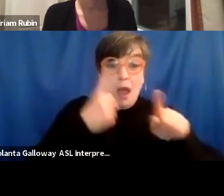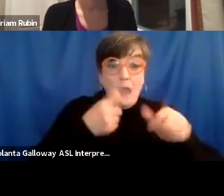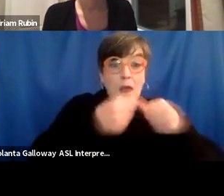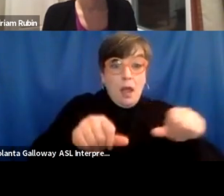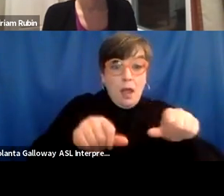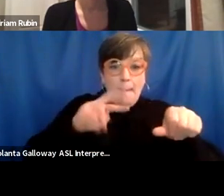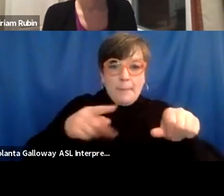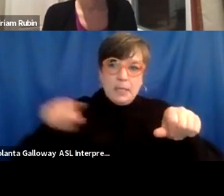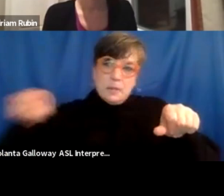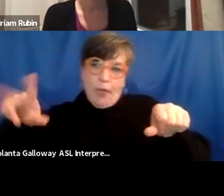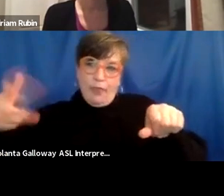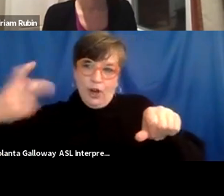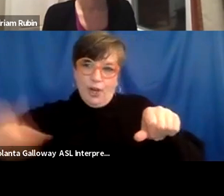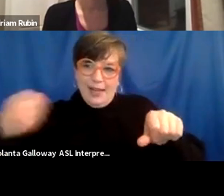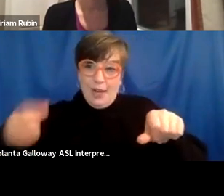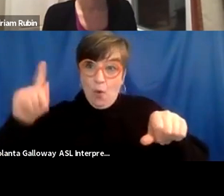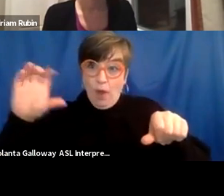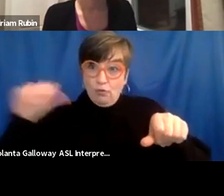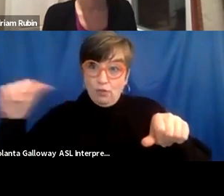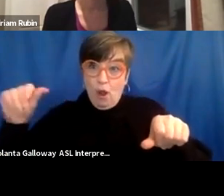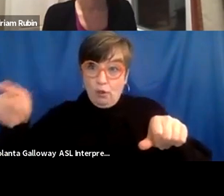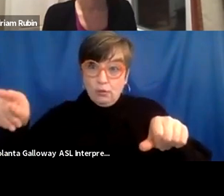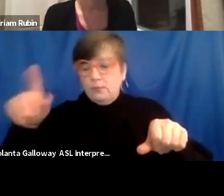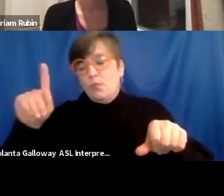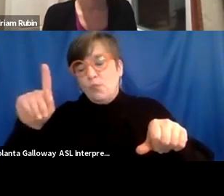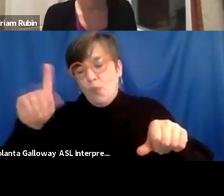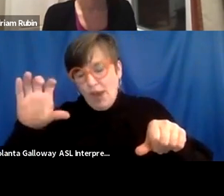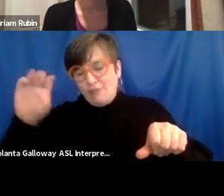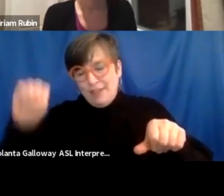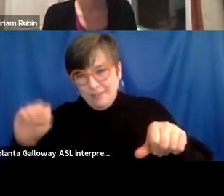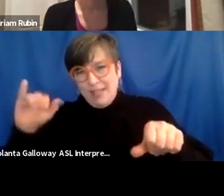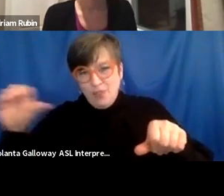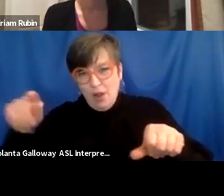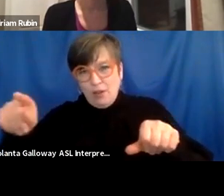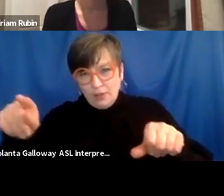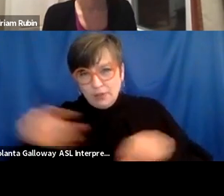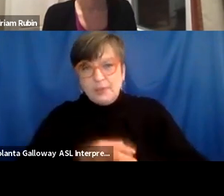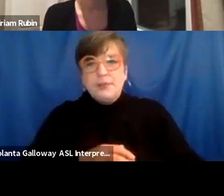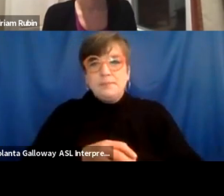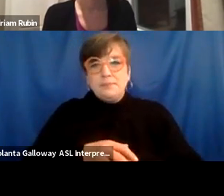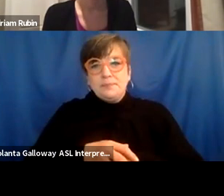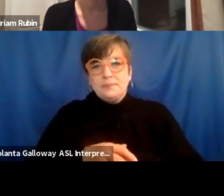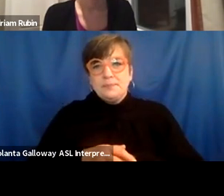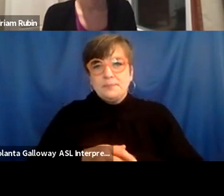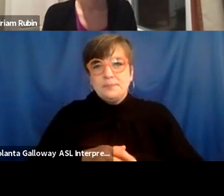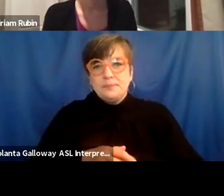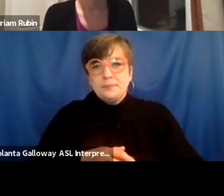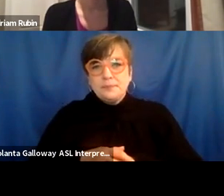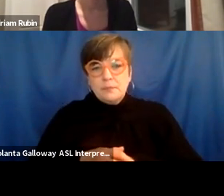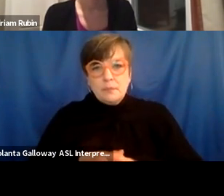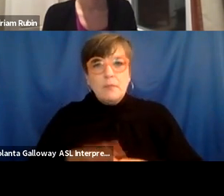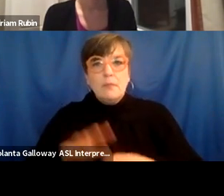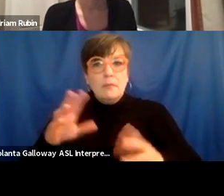million commitment. And this is, again, I would be remiss if I didn't thank again the city's commitment, the mayor's commitment. If this is one